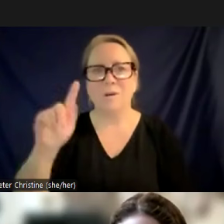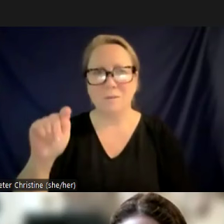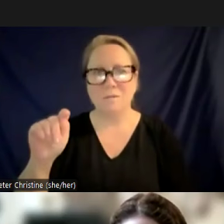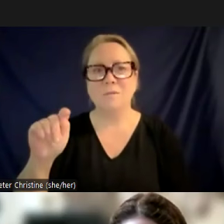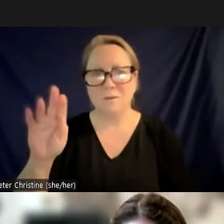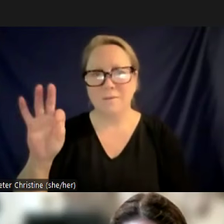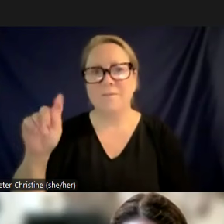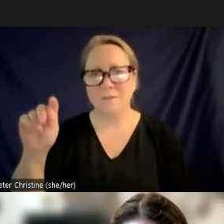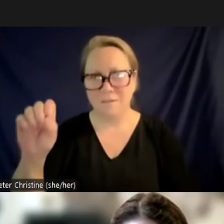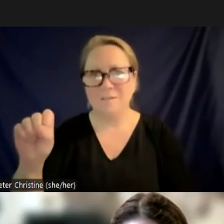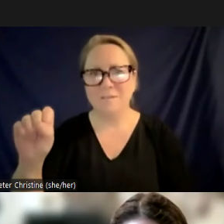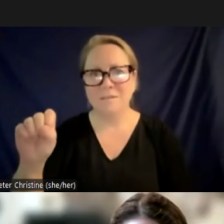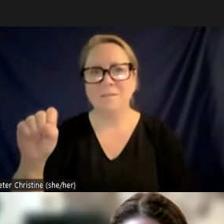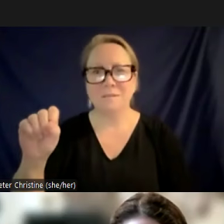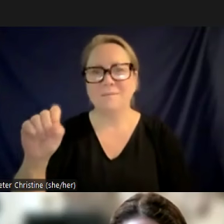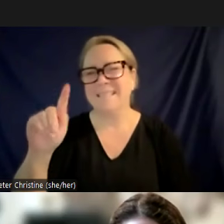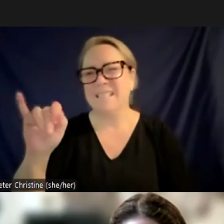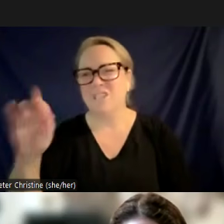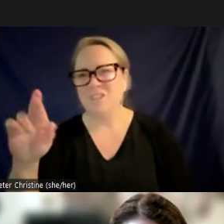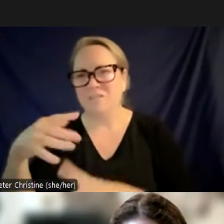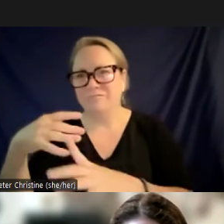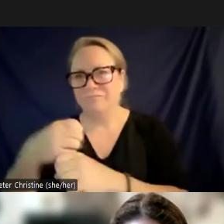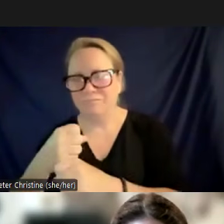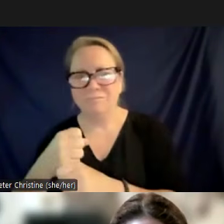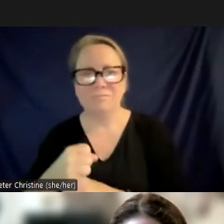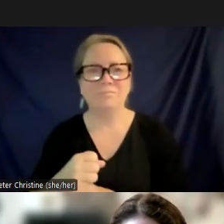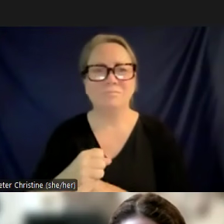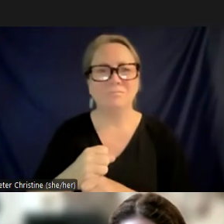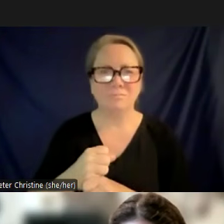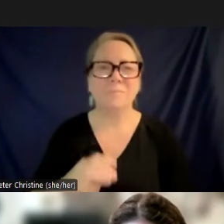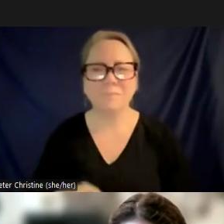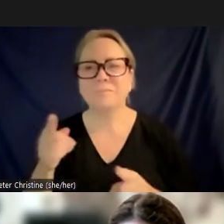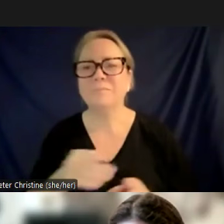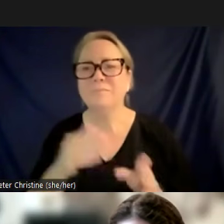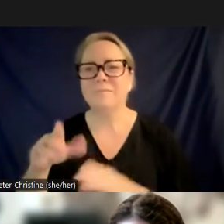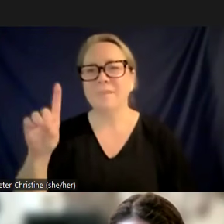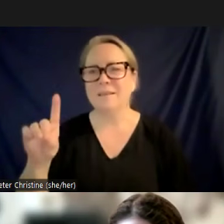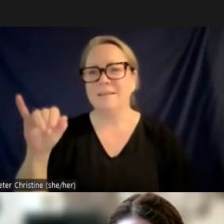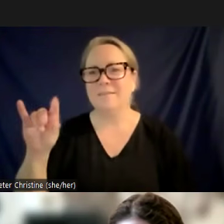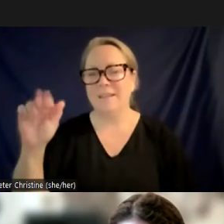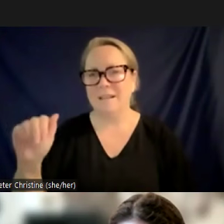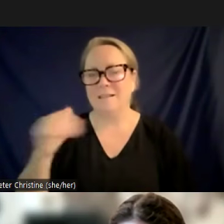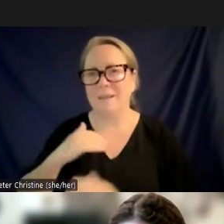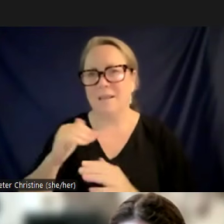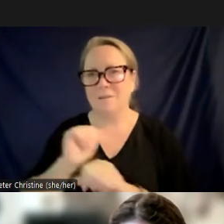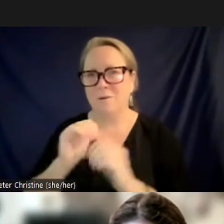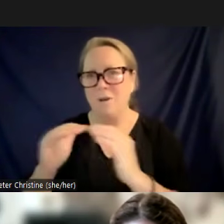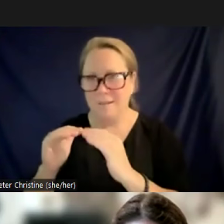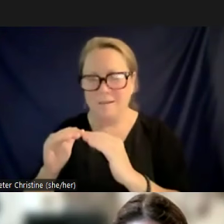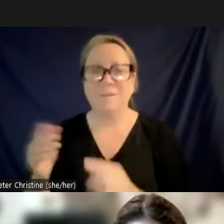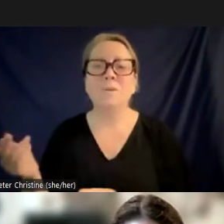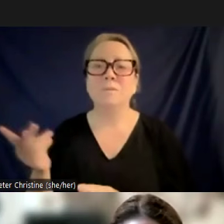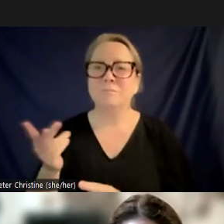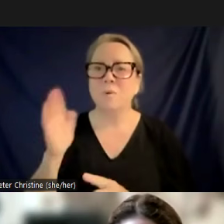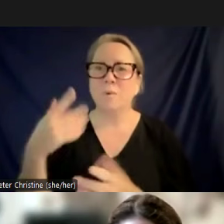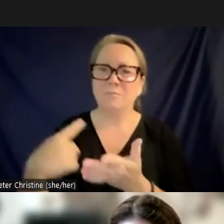Interdisciplinary Evaluation Research, or TIER. I am joined today by my colleague, Davina, and today we'll be presenting a segment from